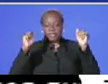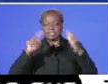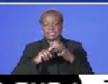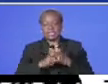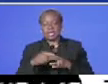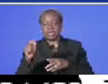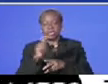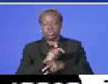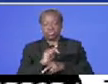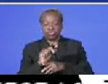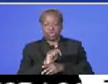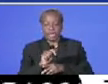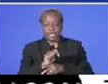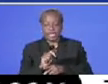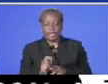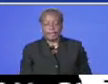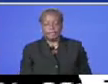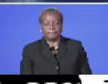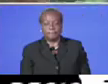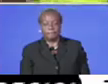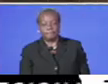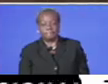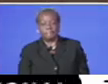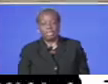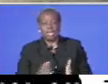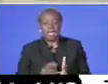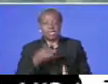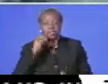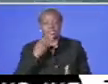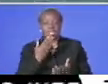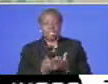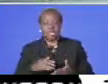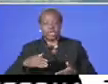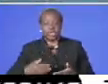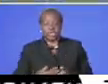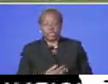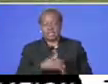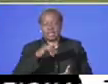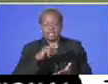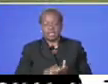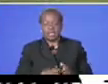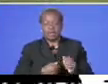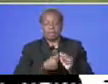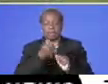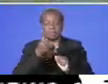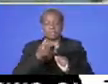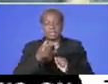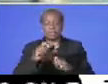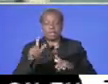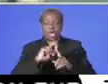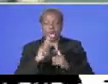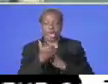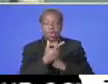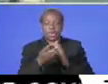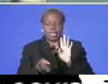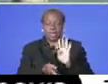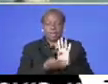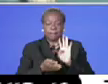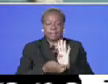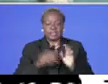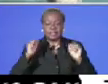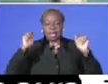Charles Fisher spoke with some of them. It was the good news that most of our locally based elite athletes wanted to